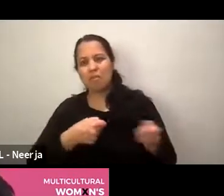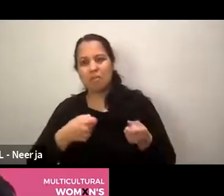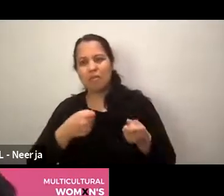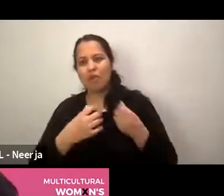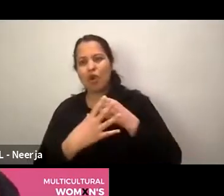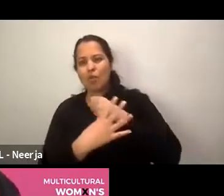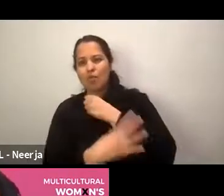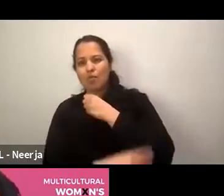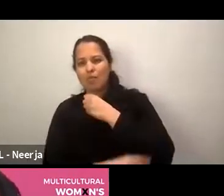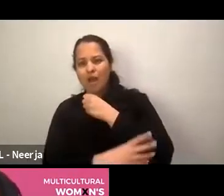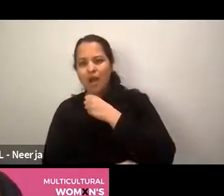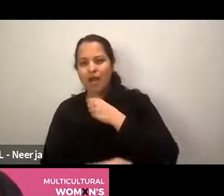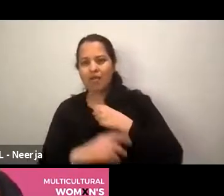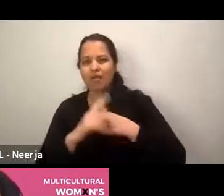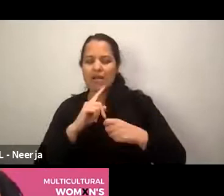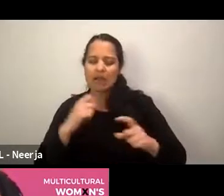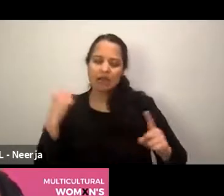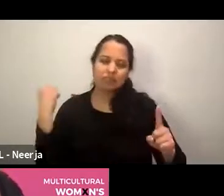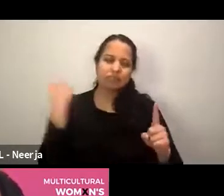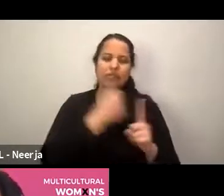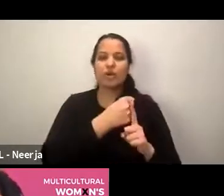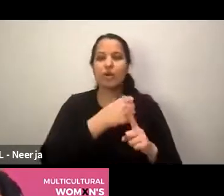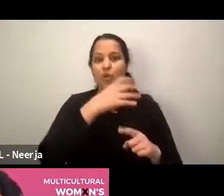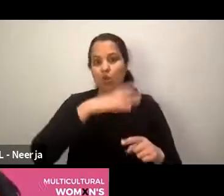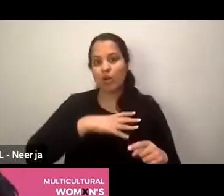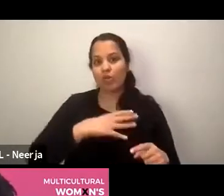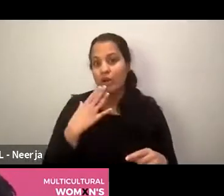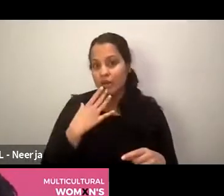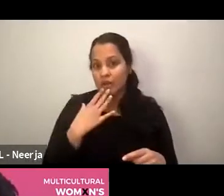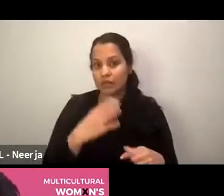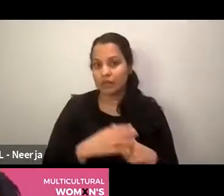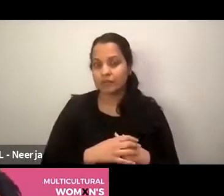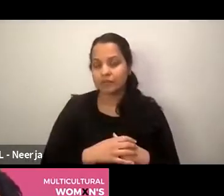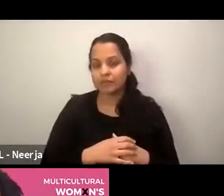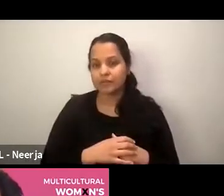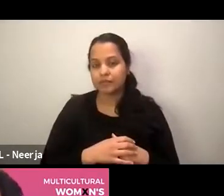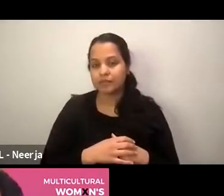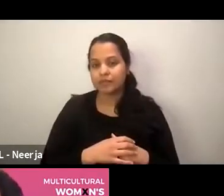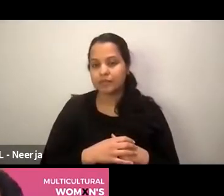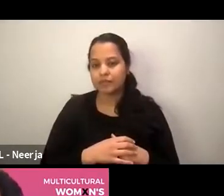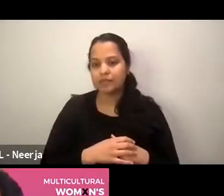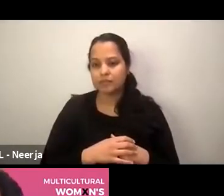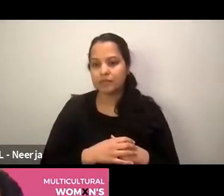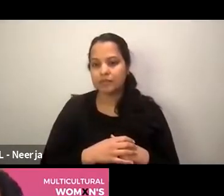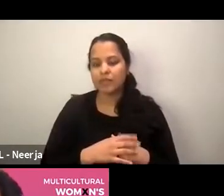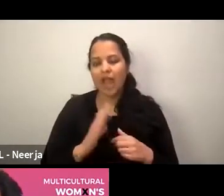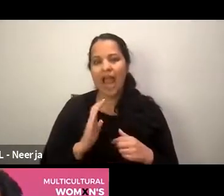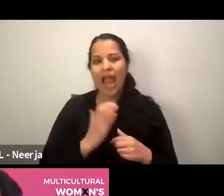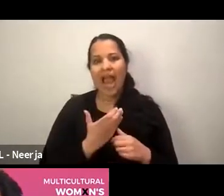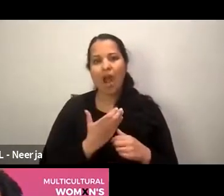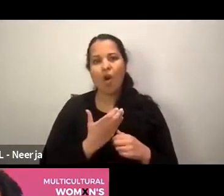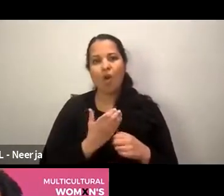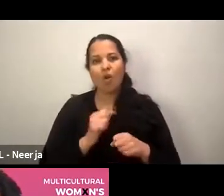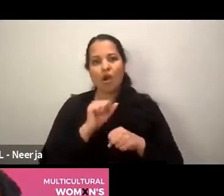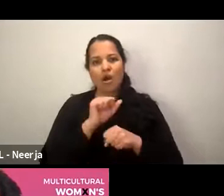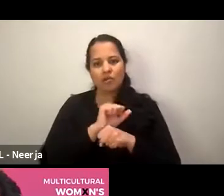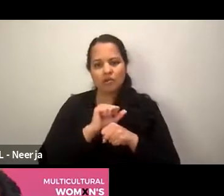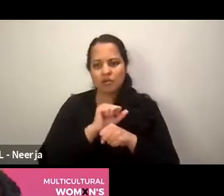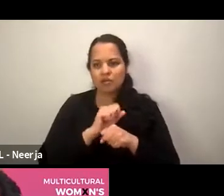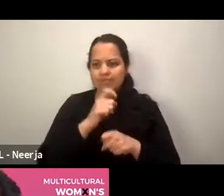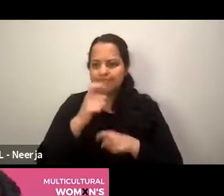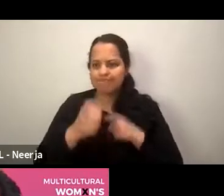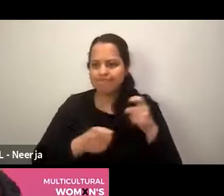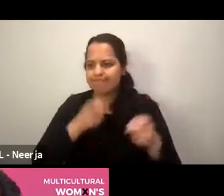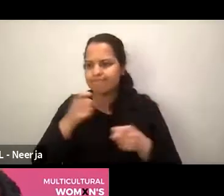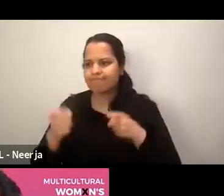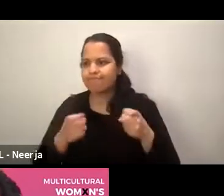our women of color. And in the relief efforts that we were doing, Sue-Ann, and this was through contributions